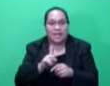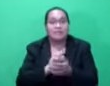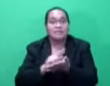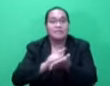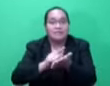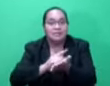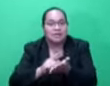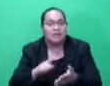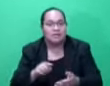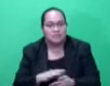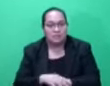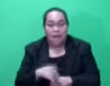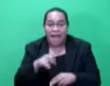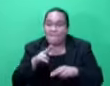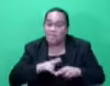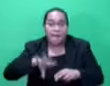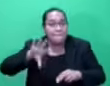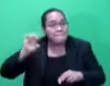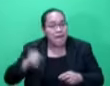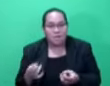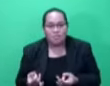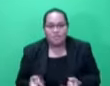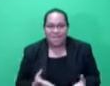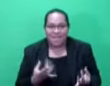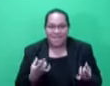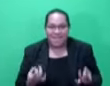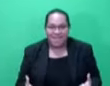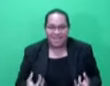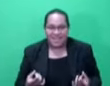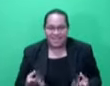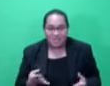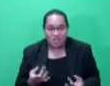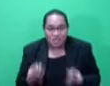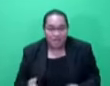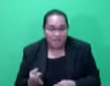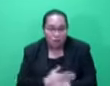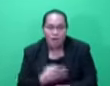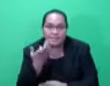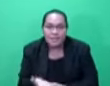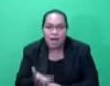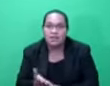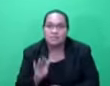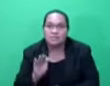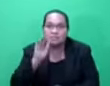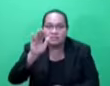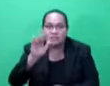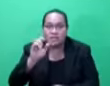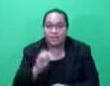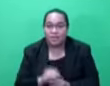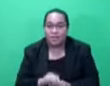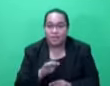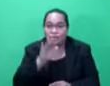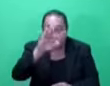are unprecedented. Fiji must be prepared for this pent-up demand. The forecast, Honorable Speaker,